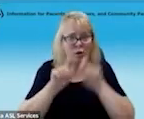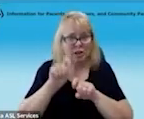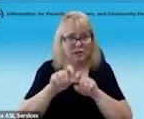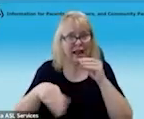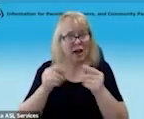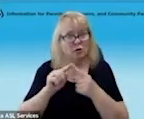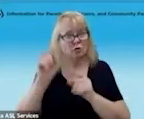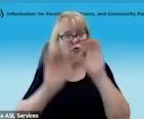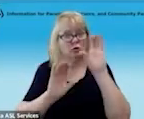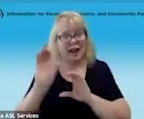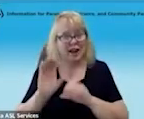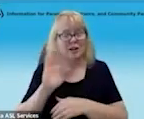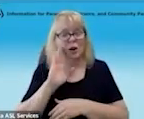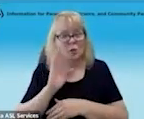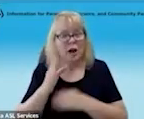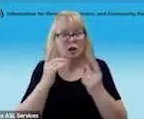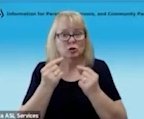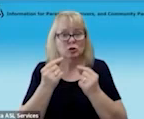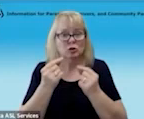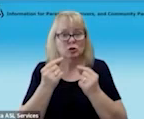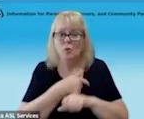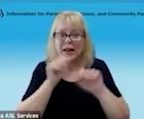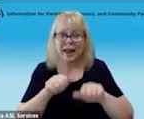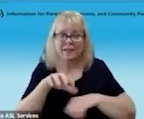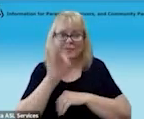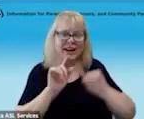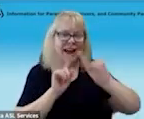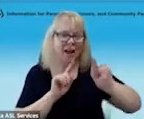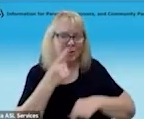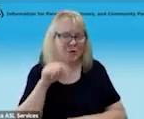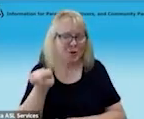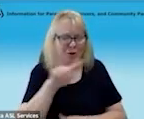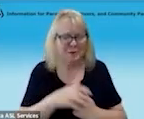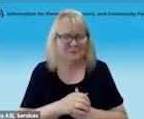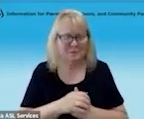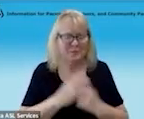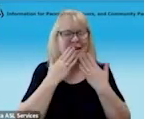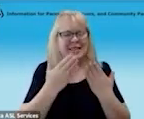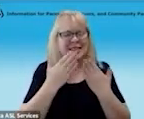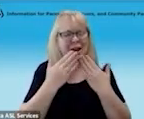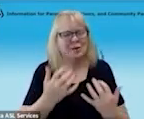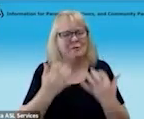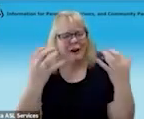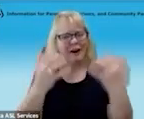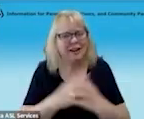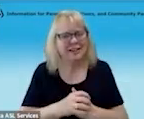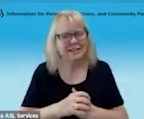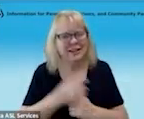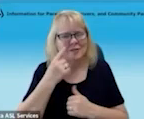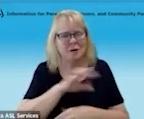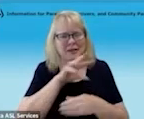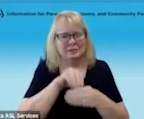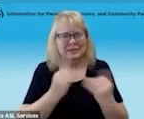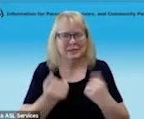you, audience, for participating in today's webinar. More than 1,100 people joined